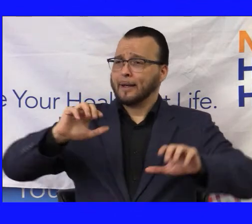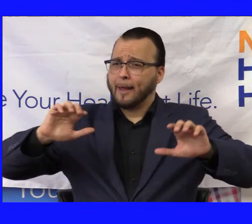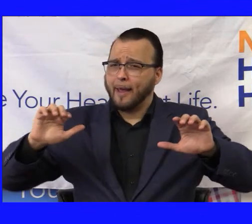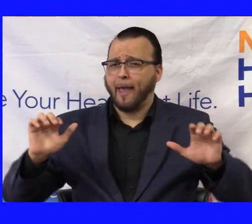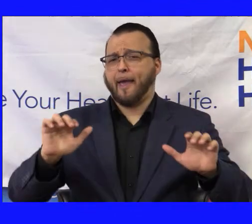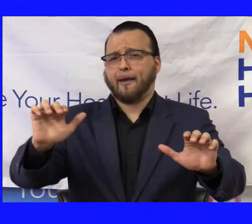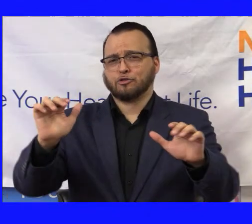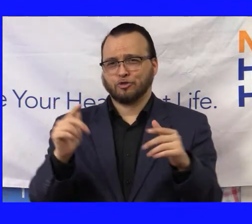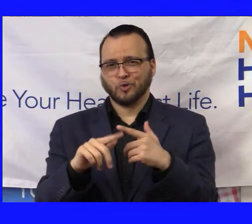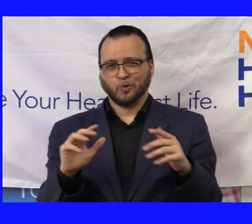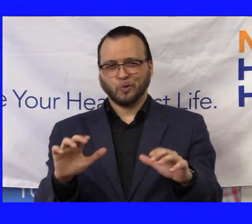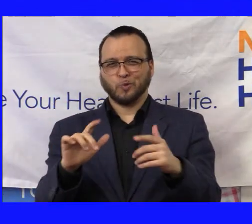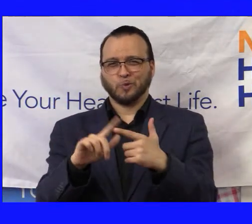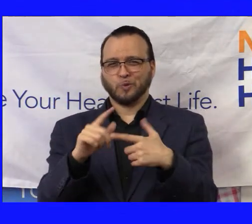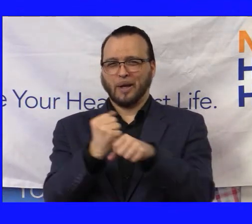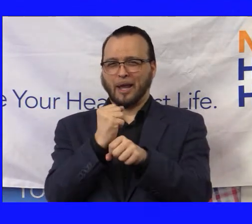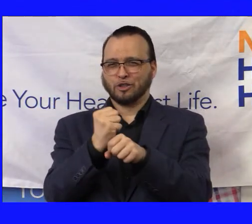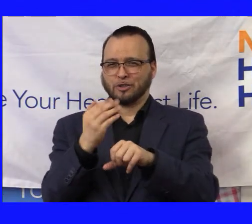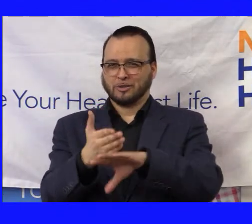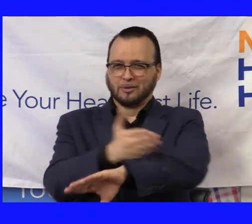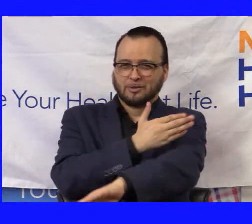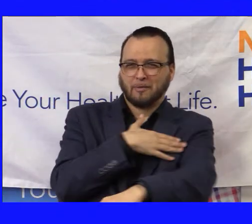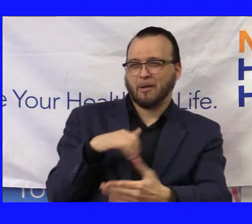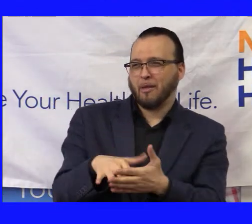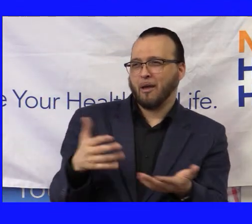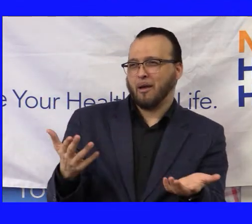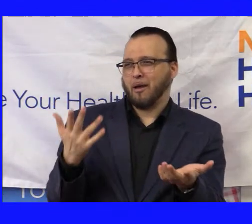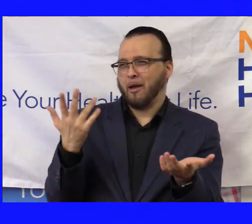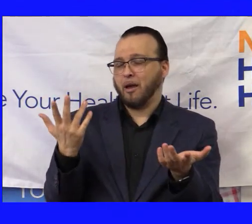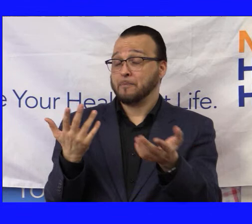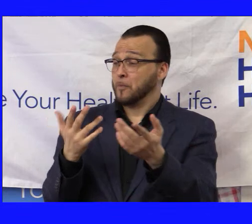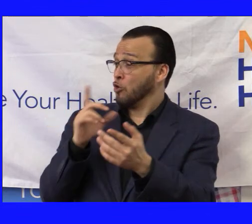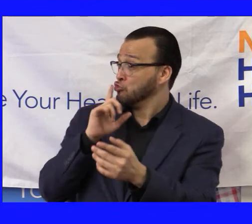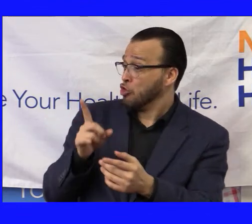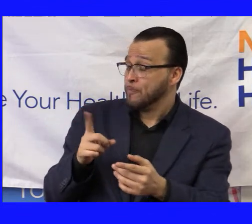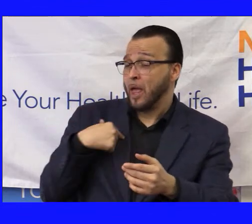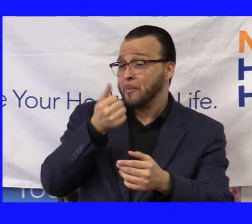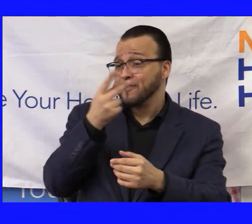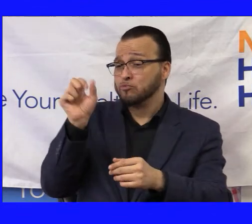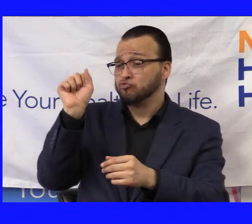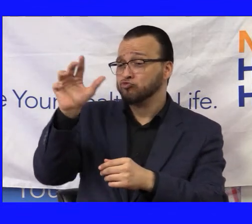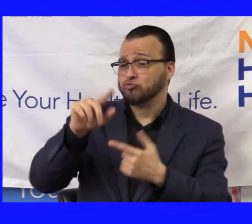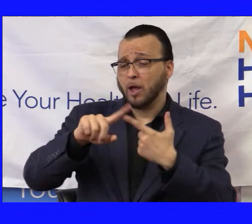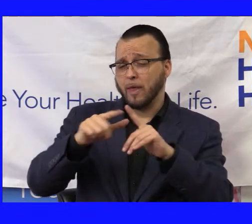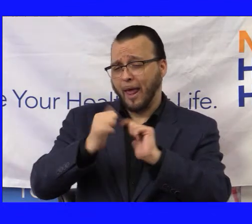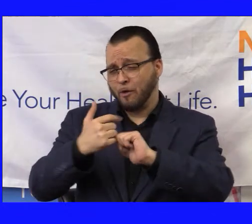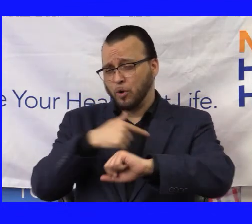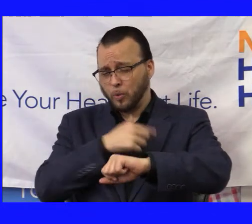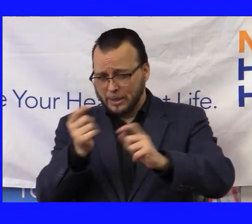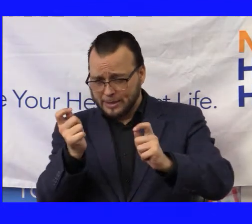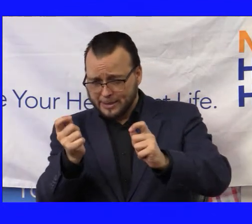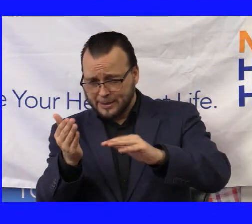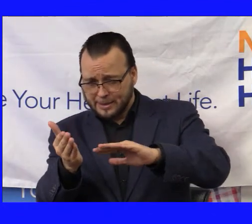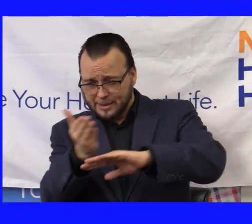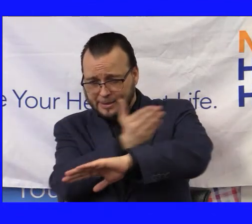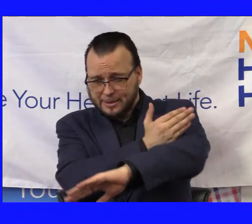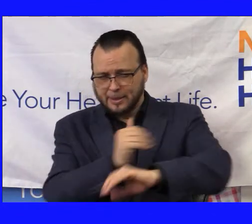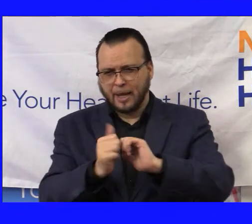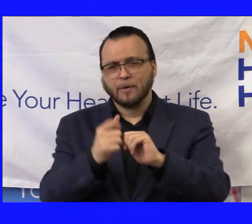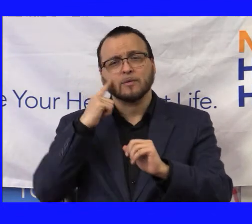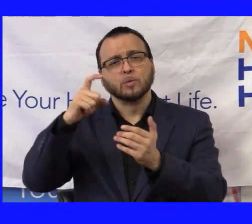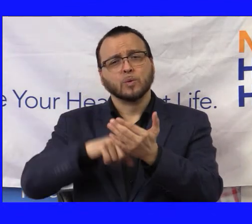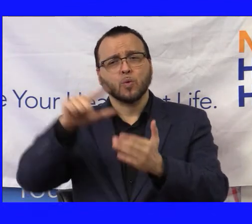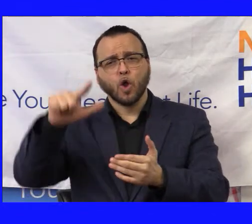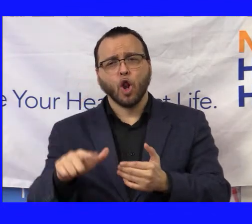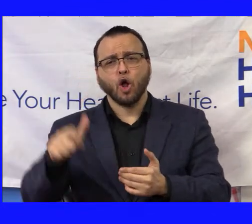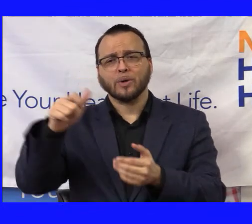point to try to remedy that? Yeah, 100%. So I'll say a couple things and then what we are getting to improve that. If you notice our lowest players,